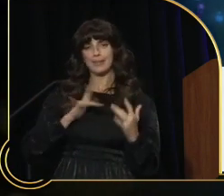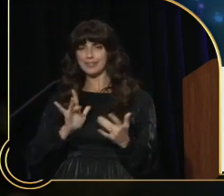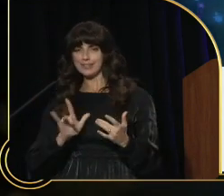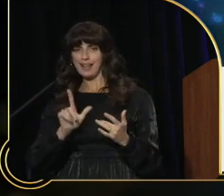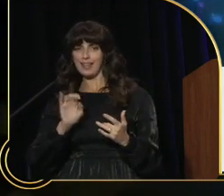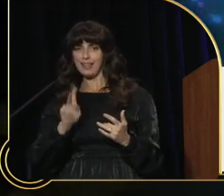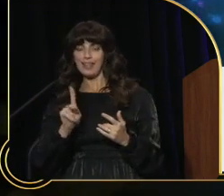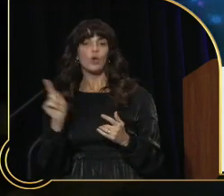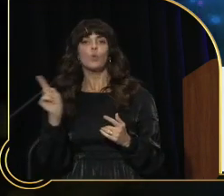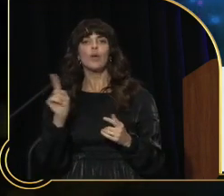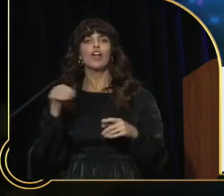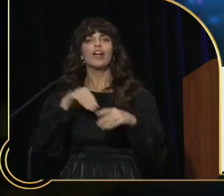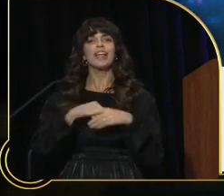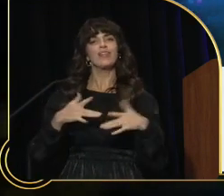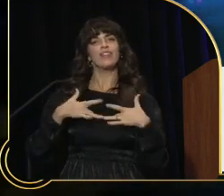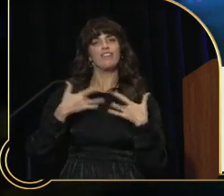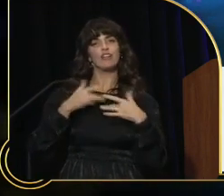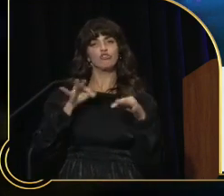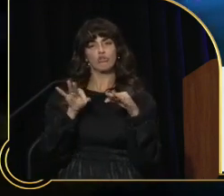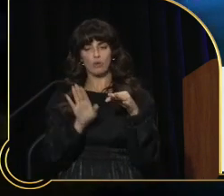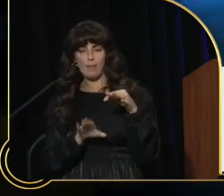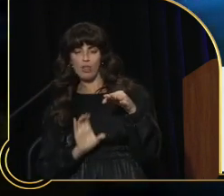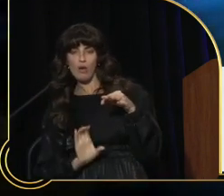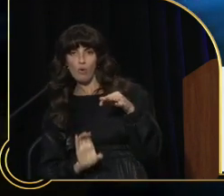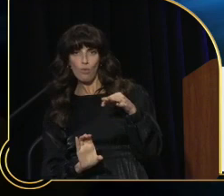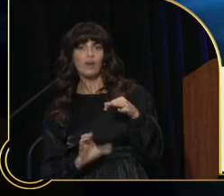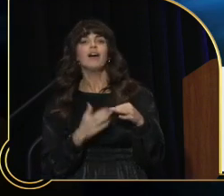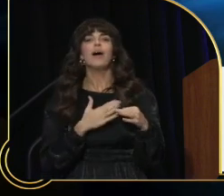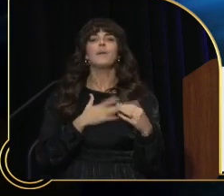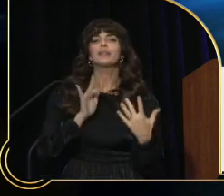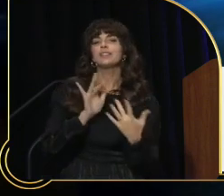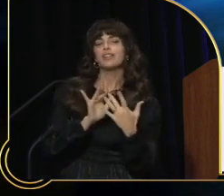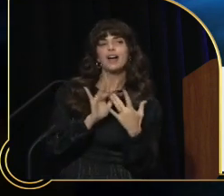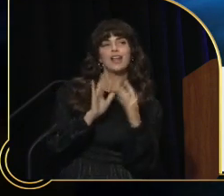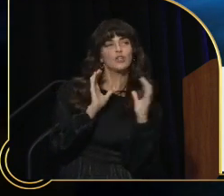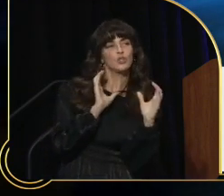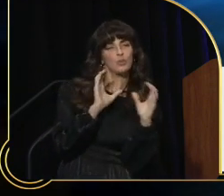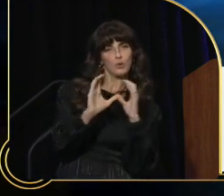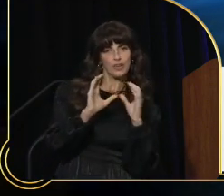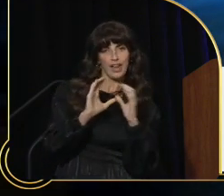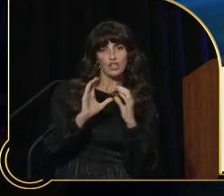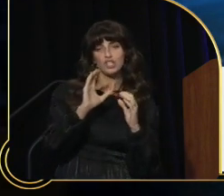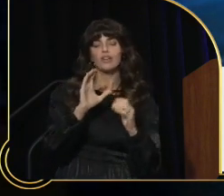the event description below. Please contact communications at